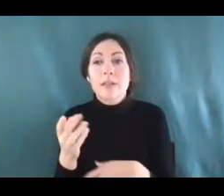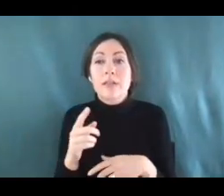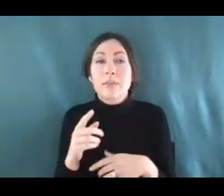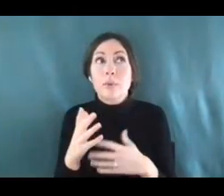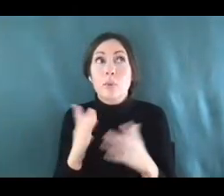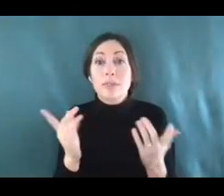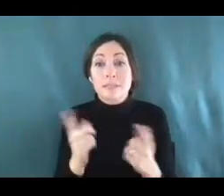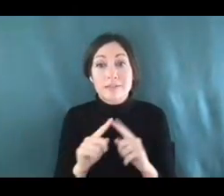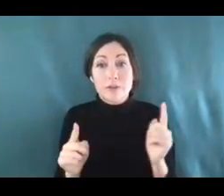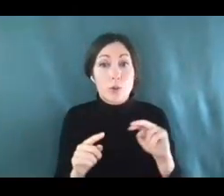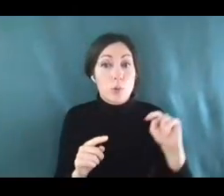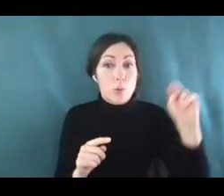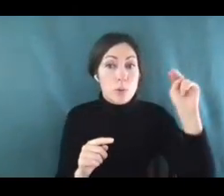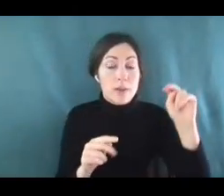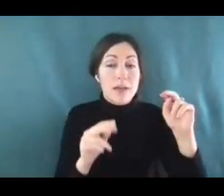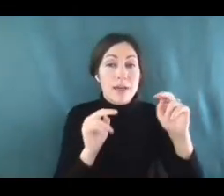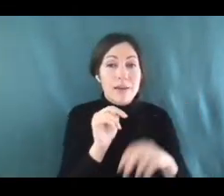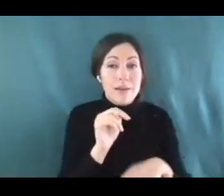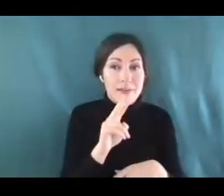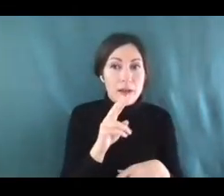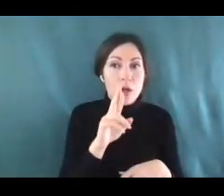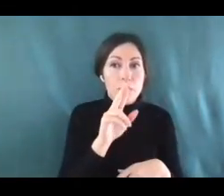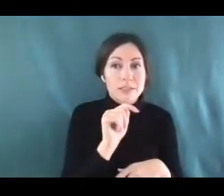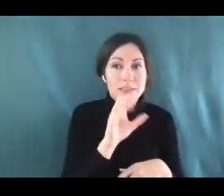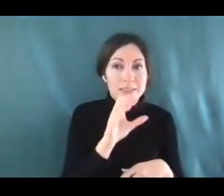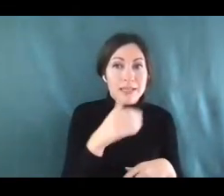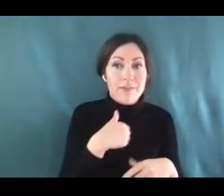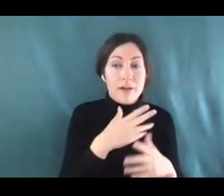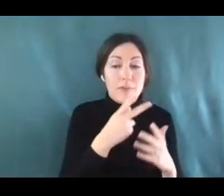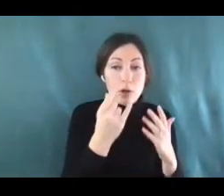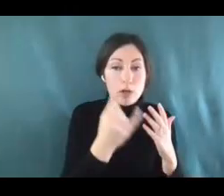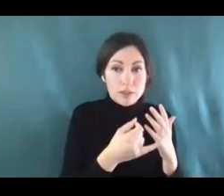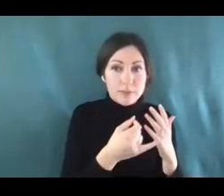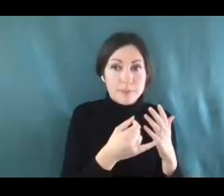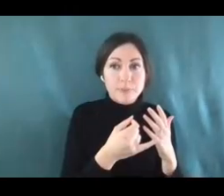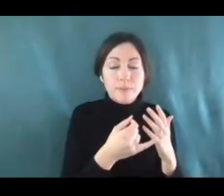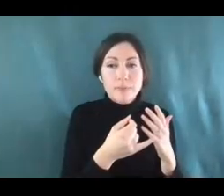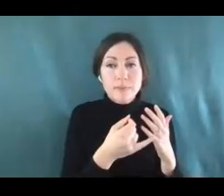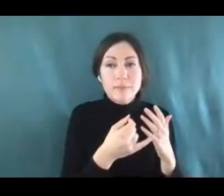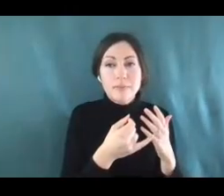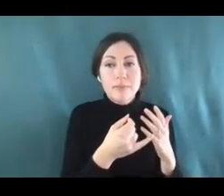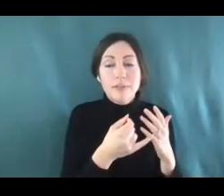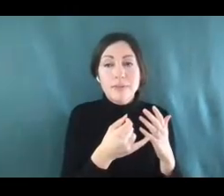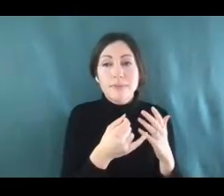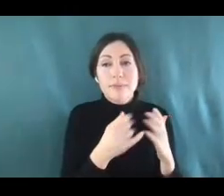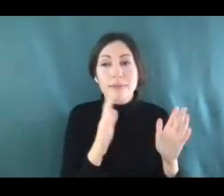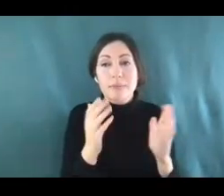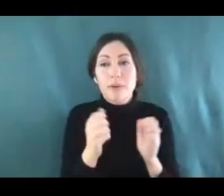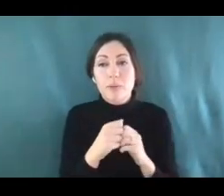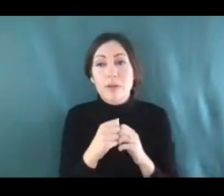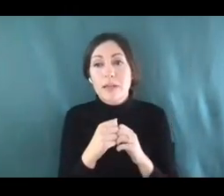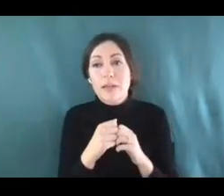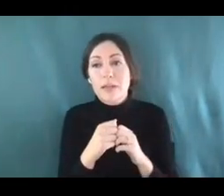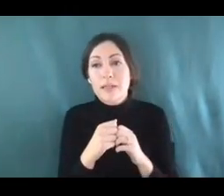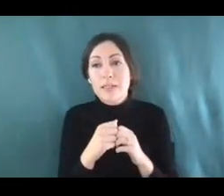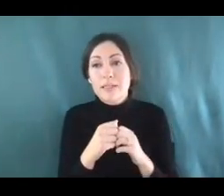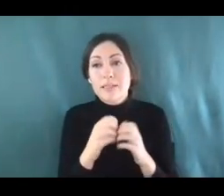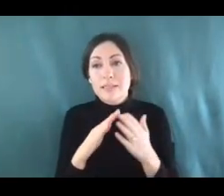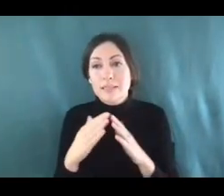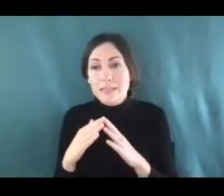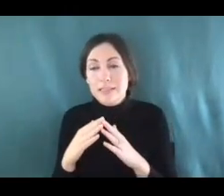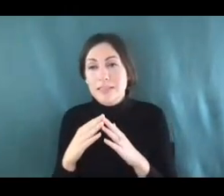Nevada RTC does a lot of the projects, and versus the cities and